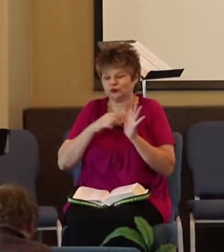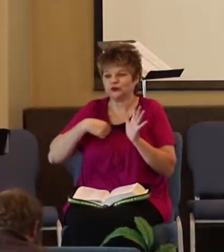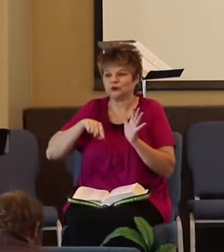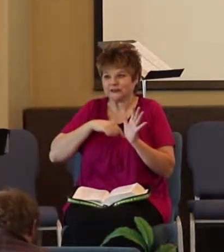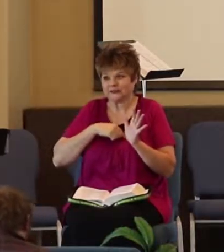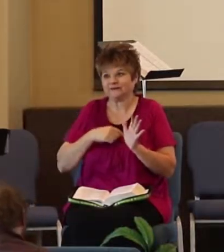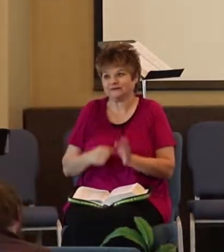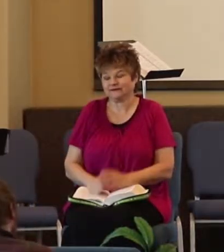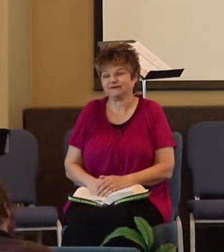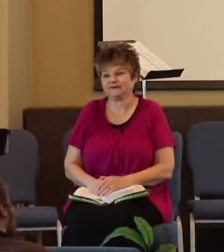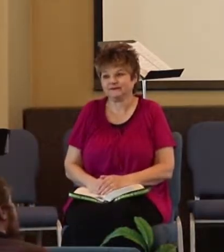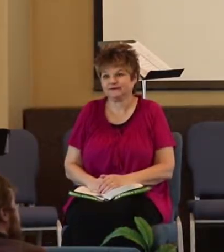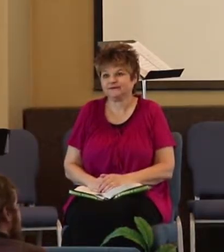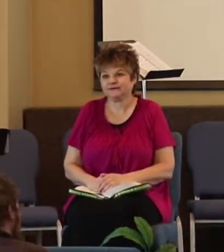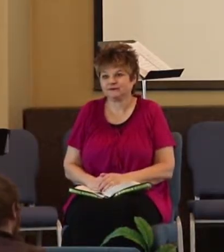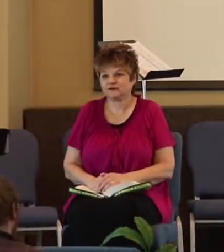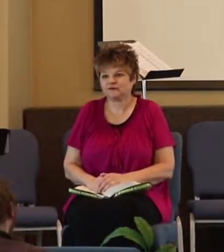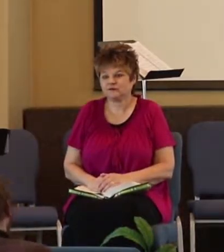So